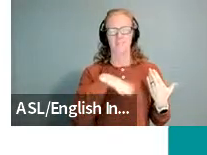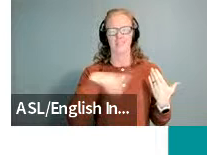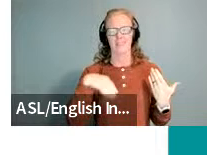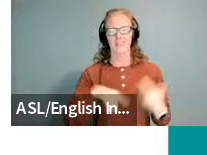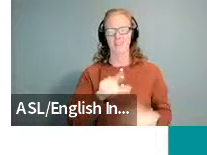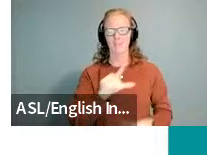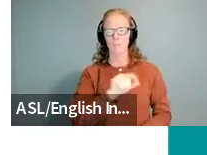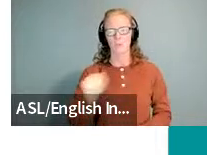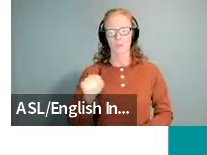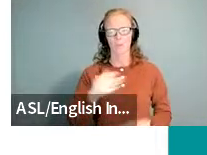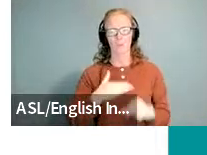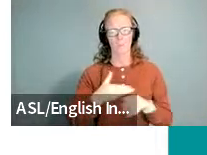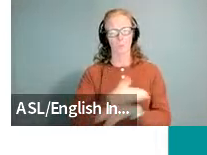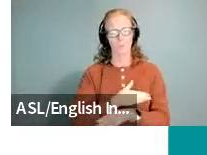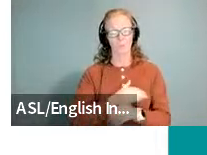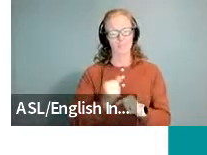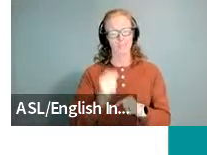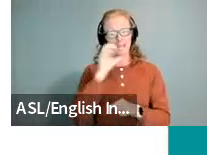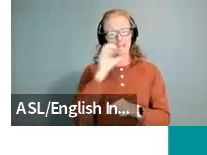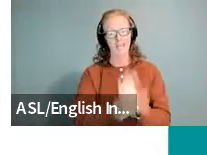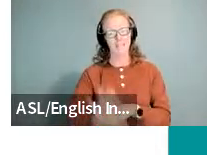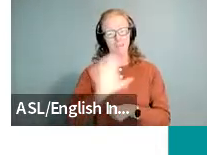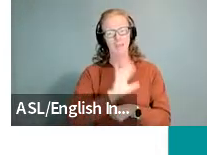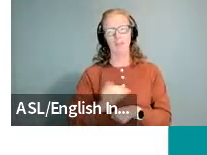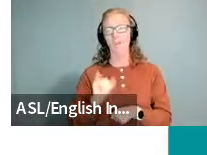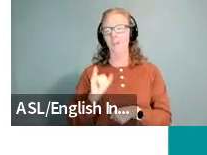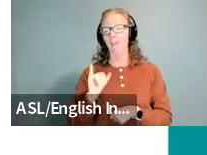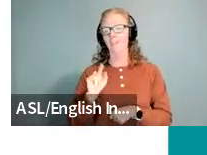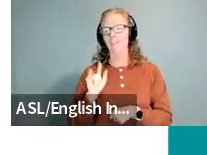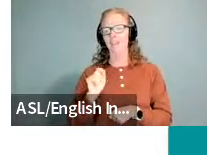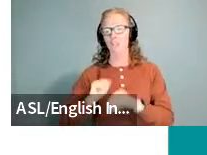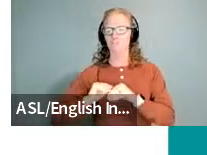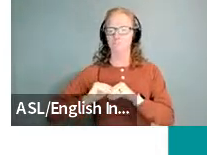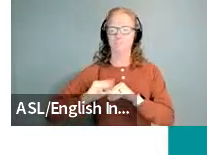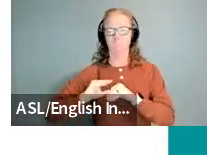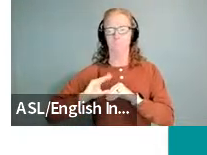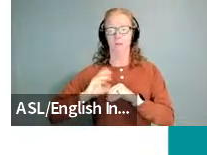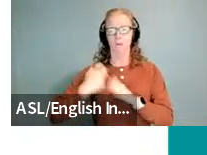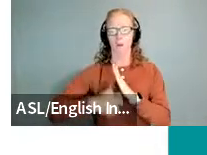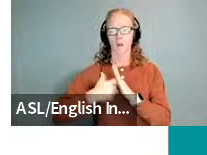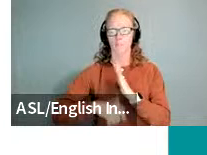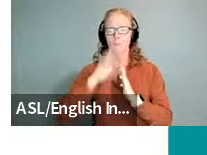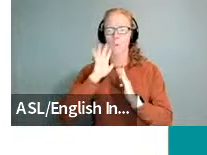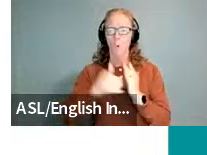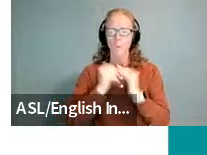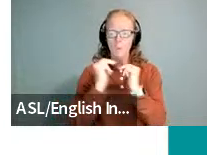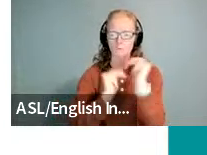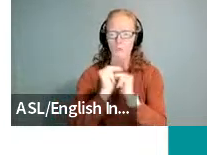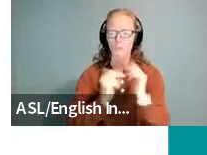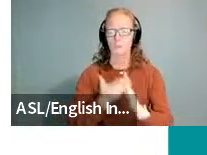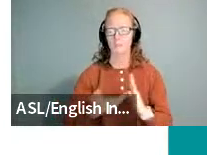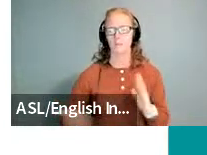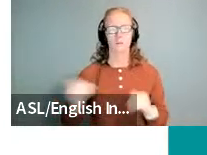when we did the previous estimate, we've seen inflation on a lot of our construction materials and on